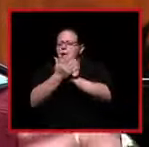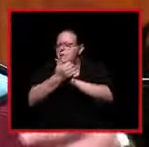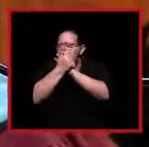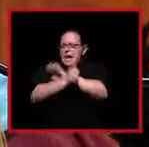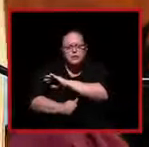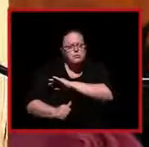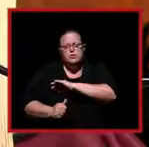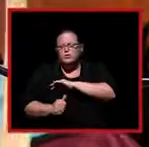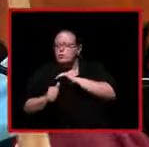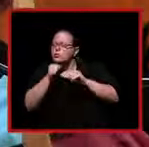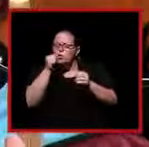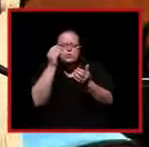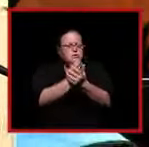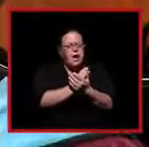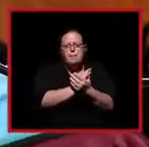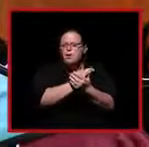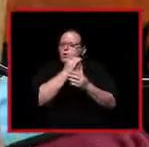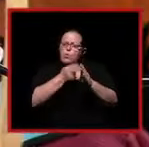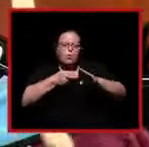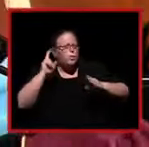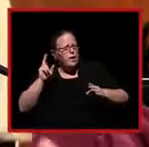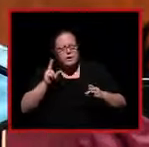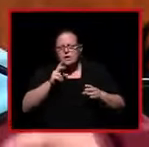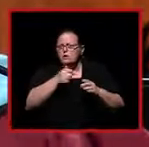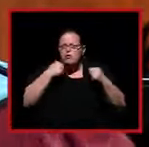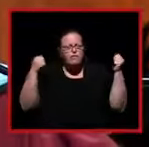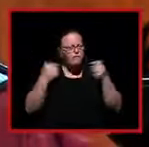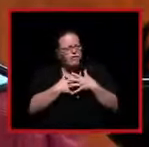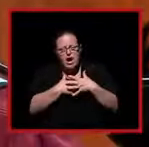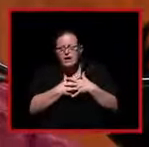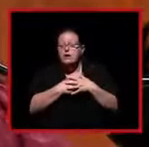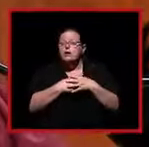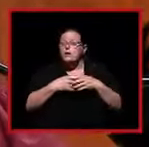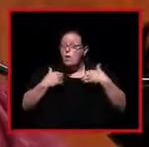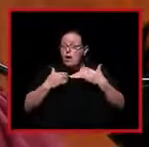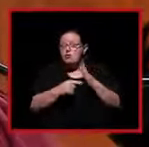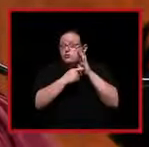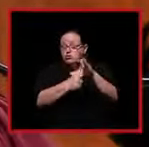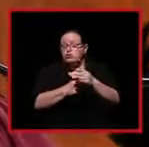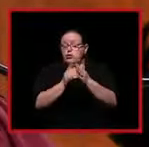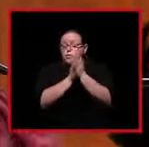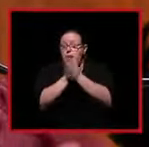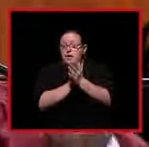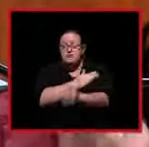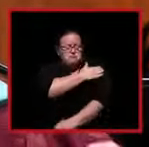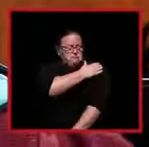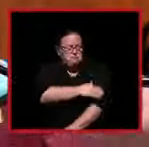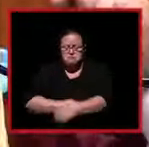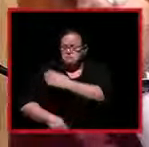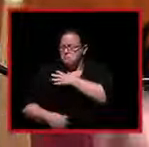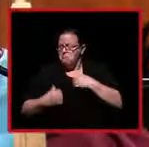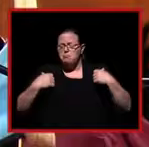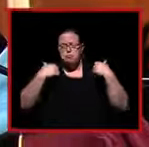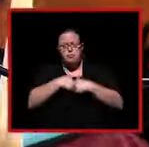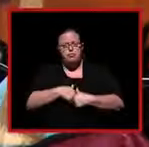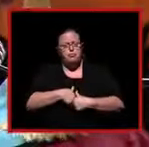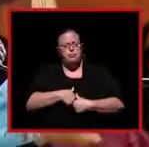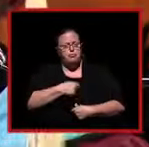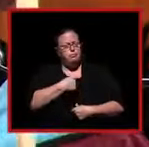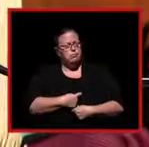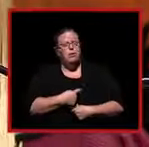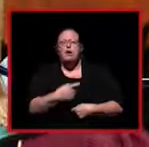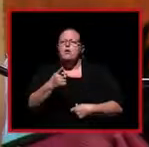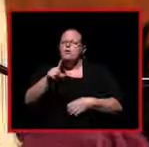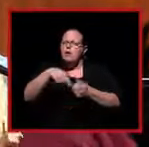stop, never quit, and don't be scared to wear your passion as a coat of armor. You are a graduate